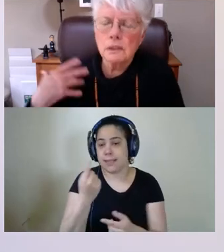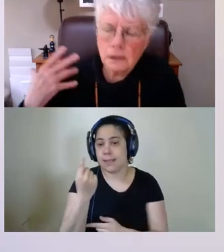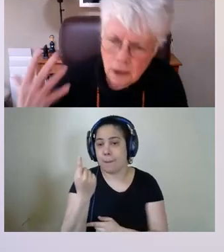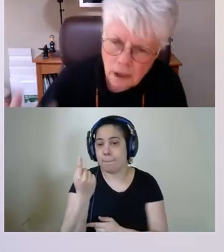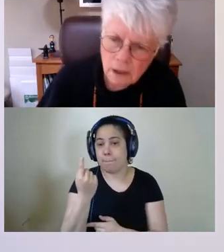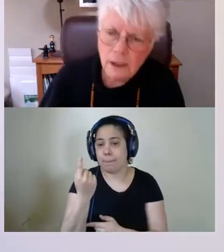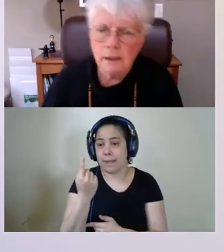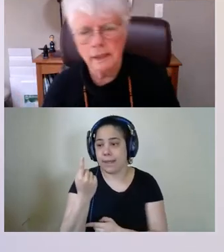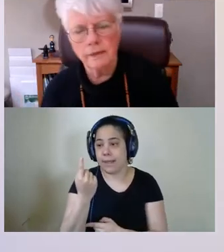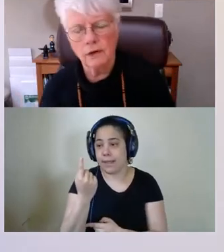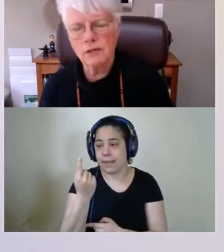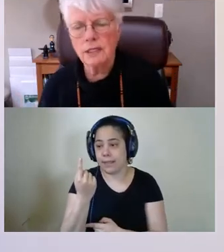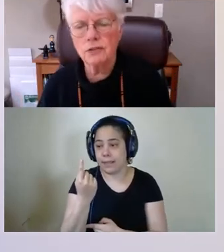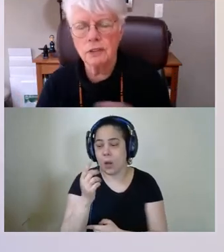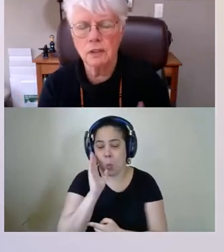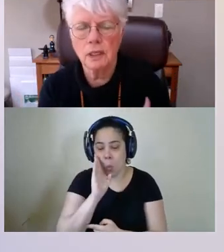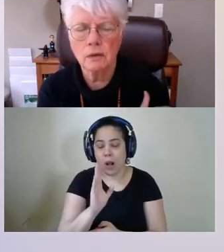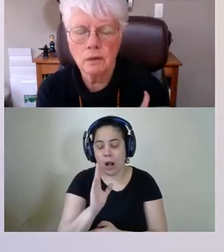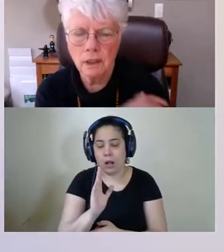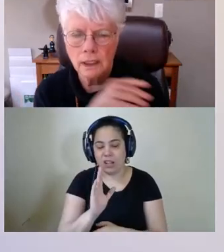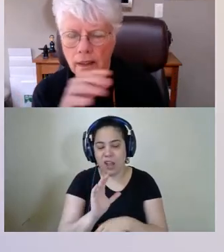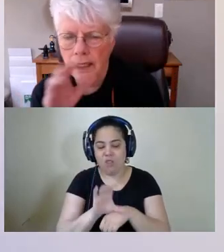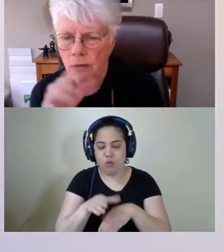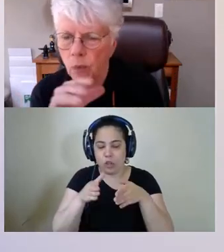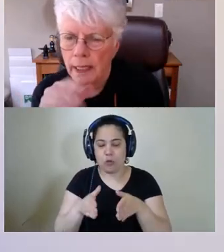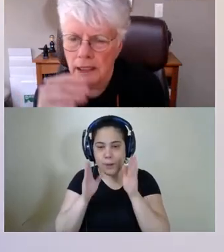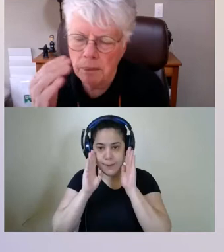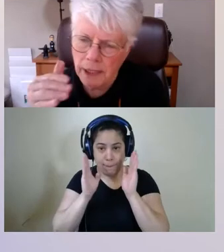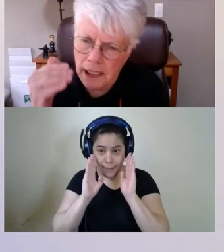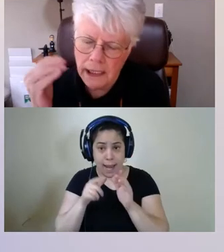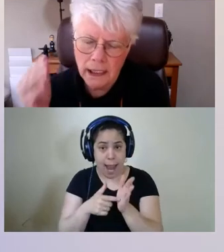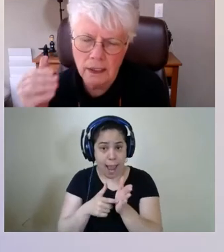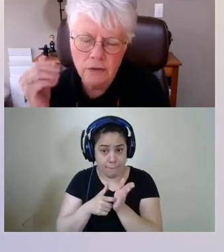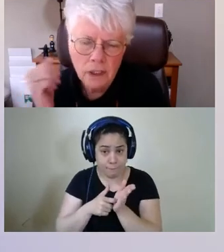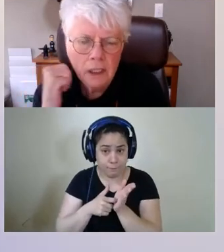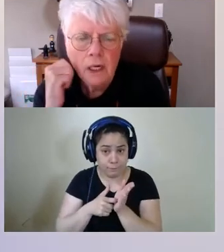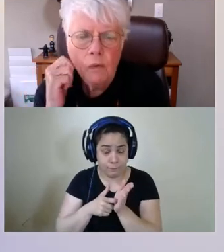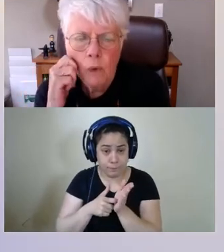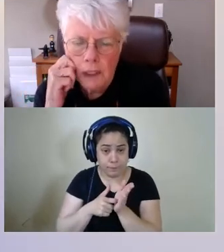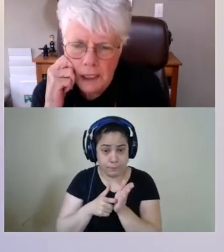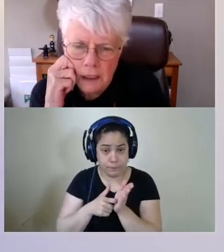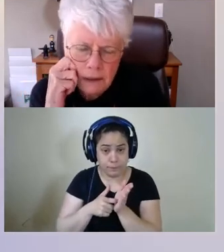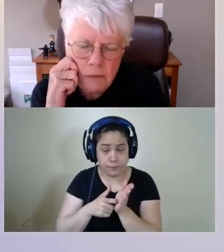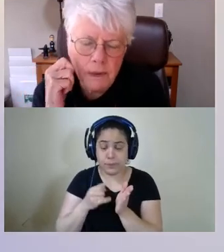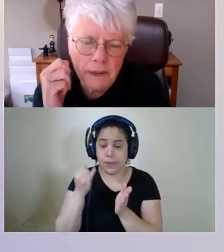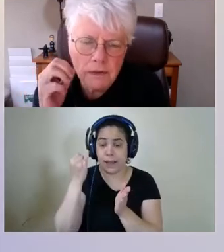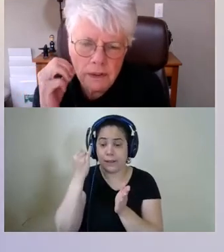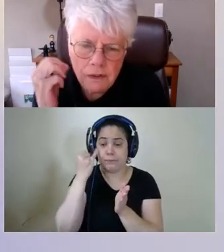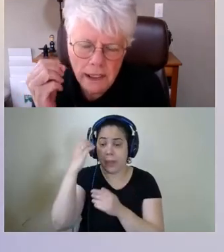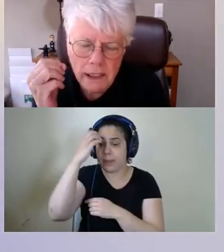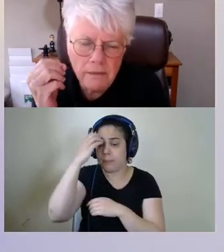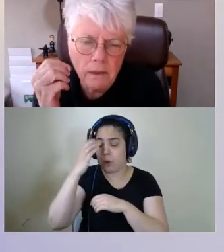would get their attention. And when the brain is working, is with